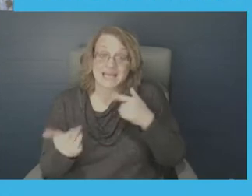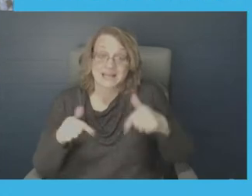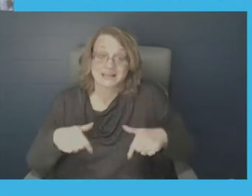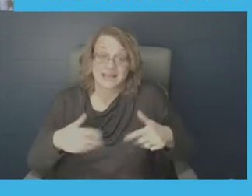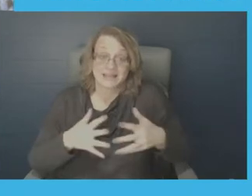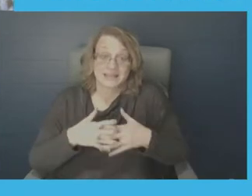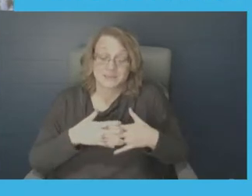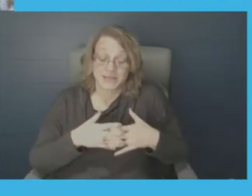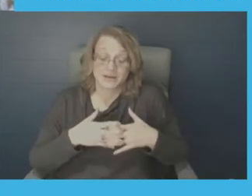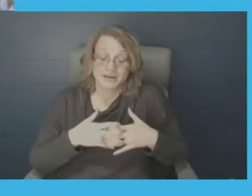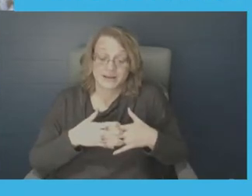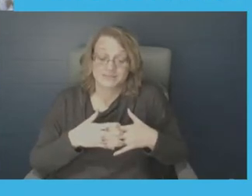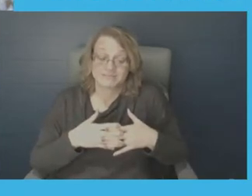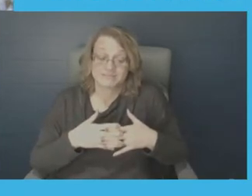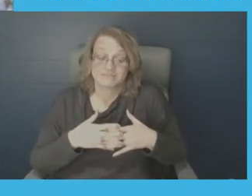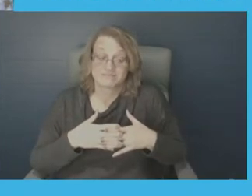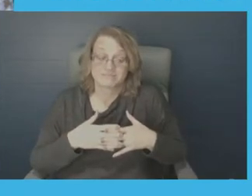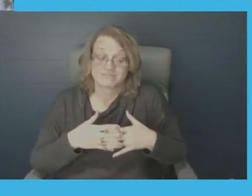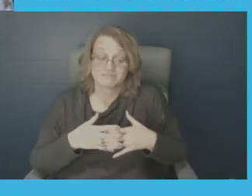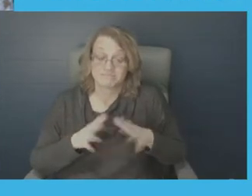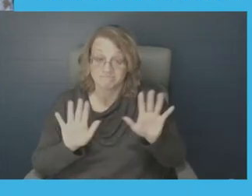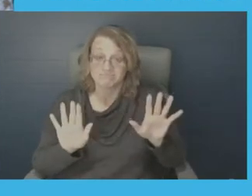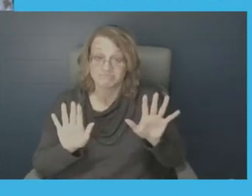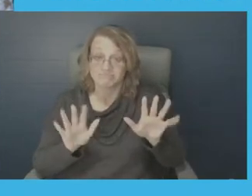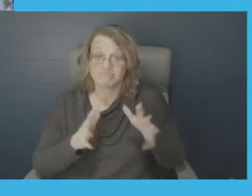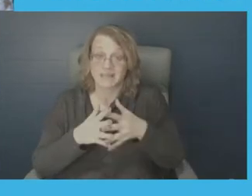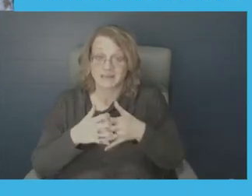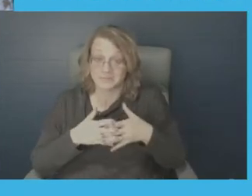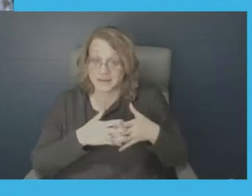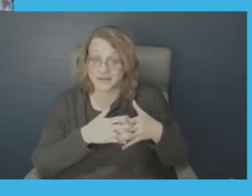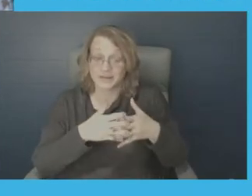I write just to say that